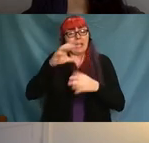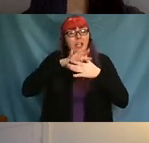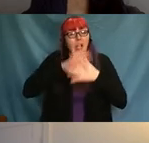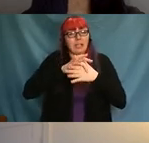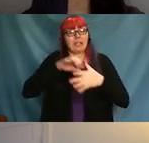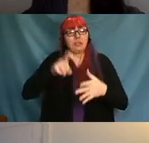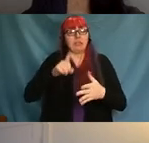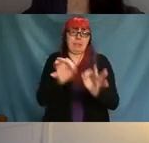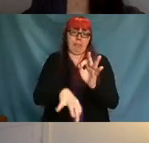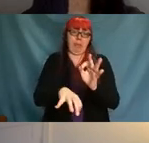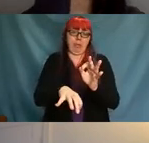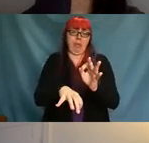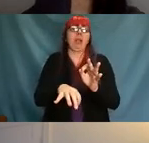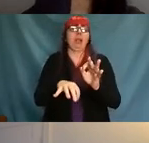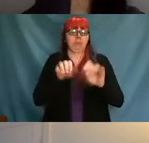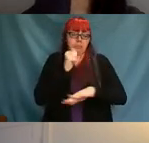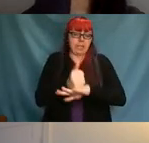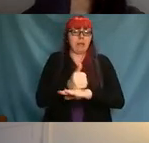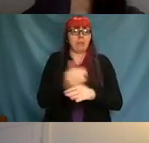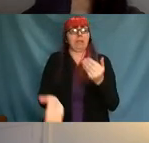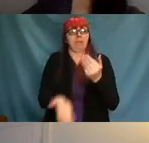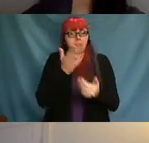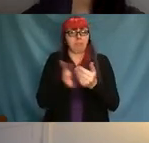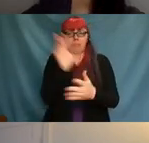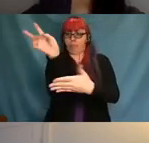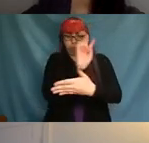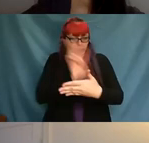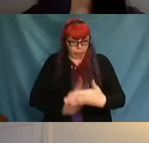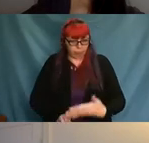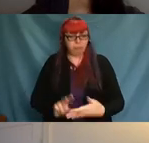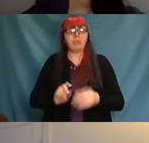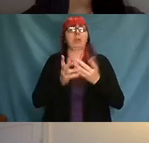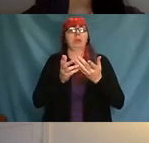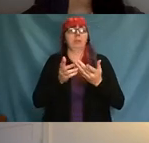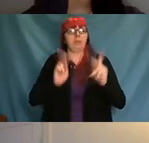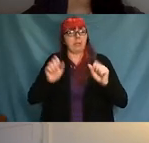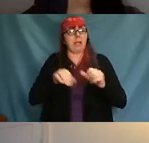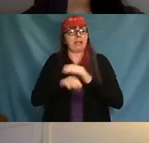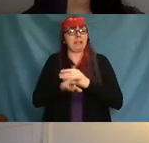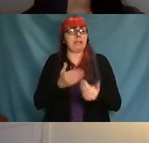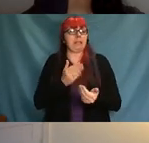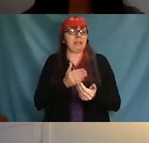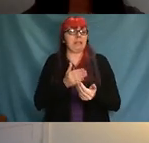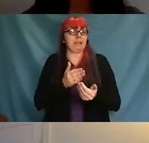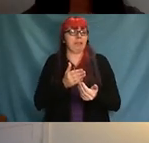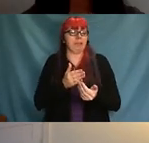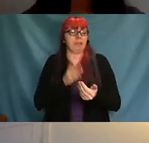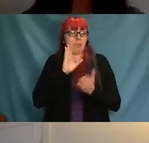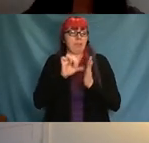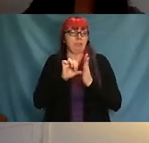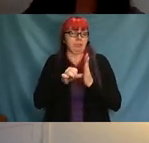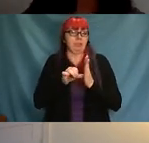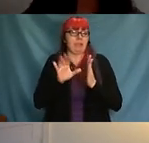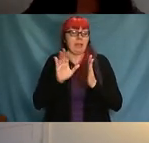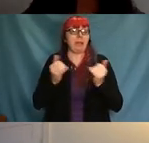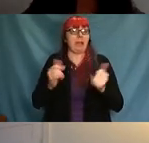ways. And following these guidelines, you'll be able to get your content out to all of these audiences. So now we're going to start with Althea,